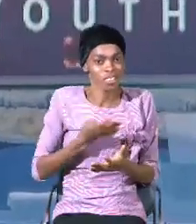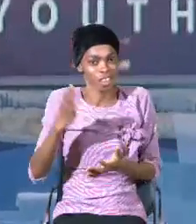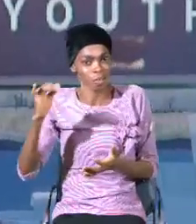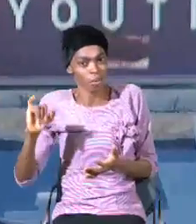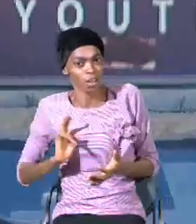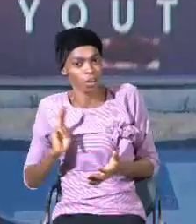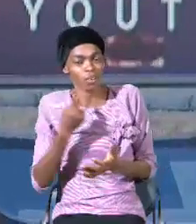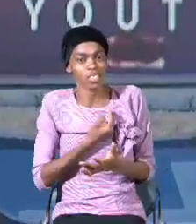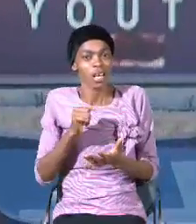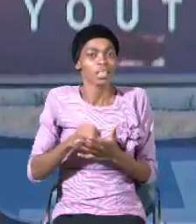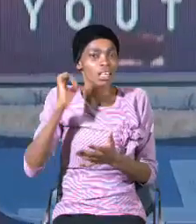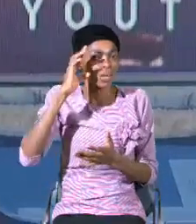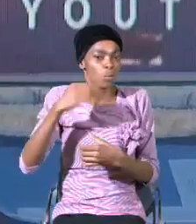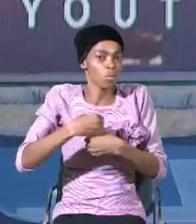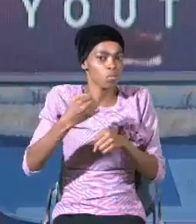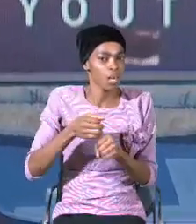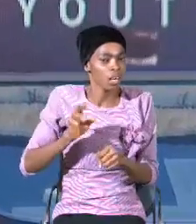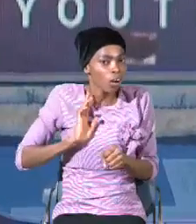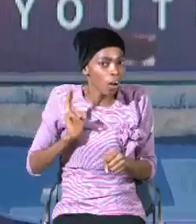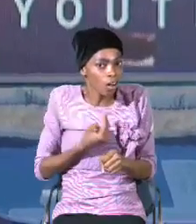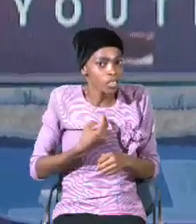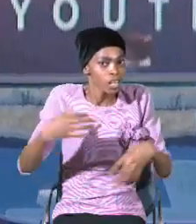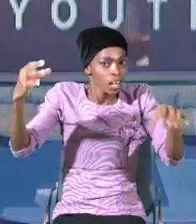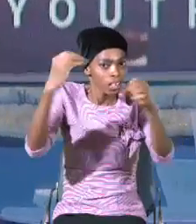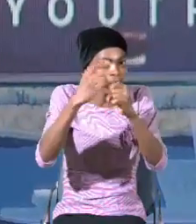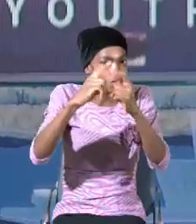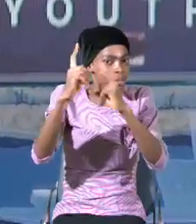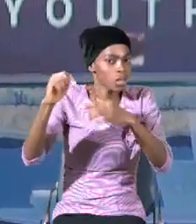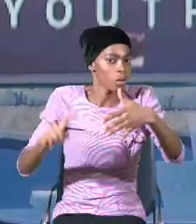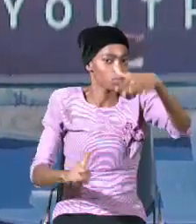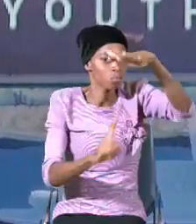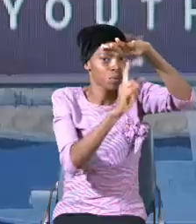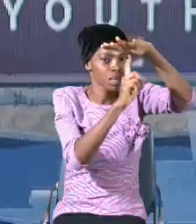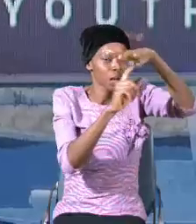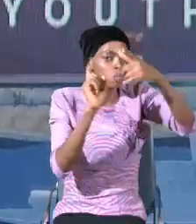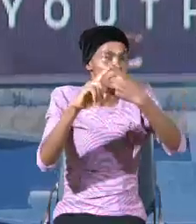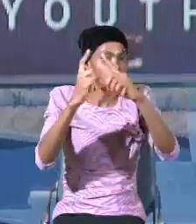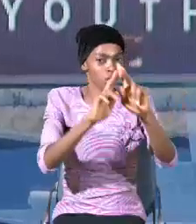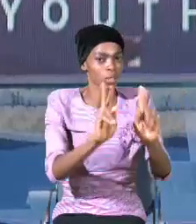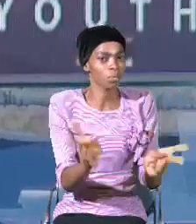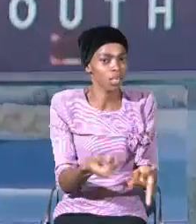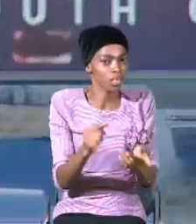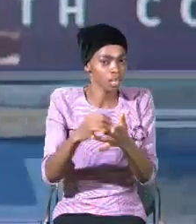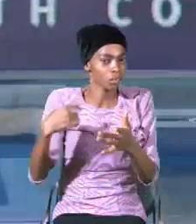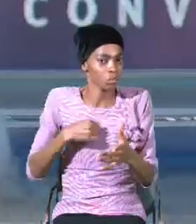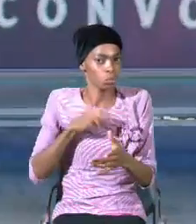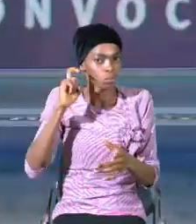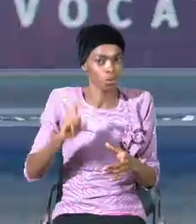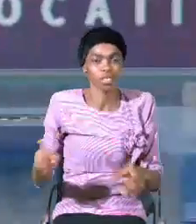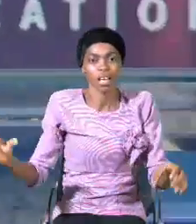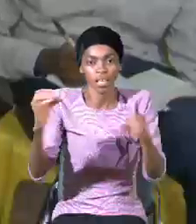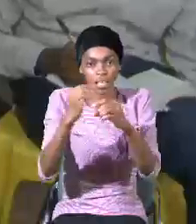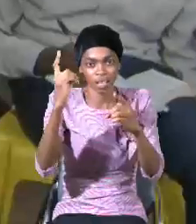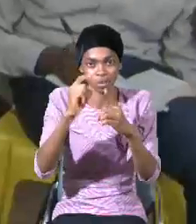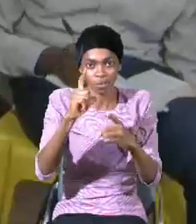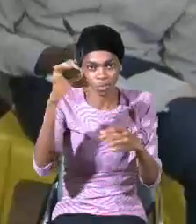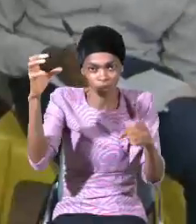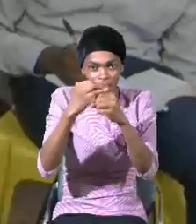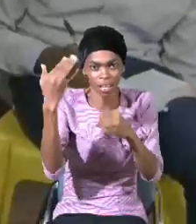that will make us get to the peak and get to the place we must get to. You will get there.